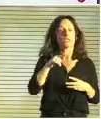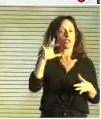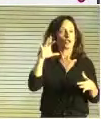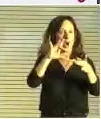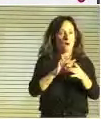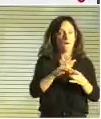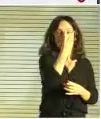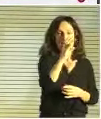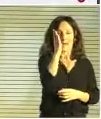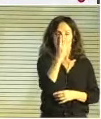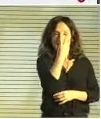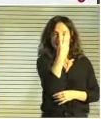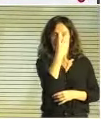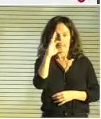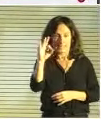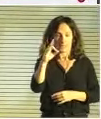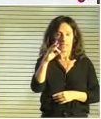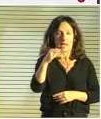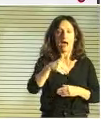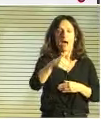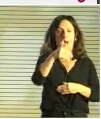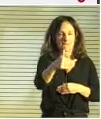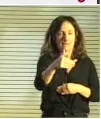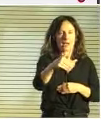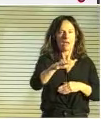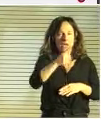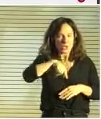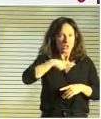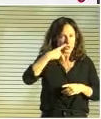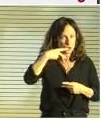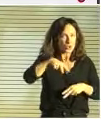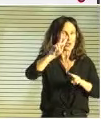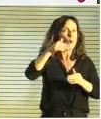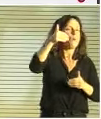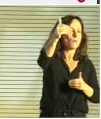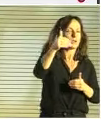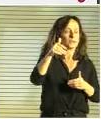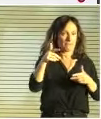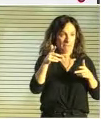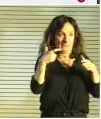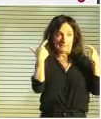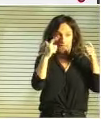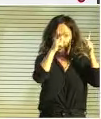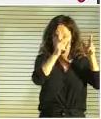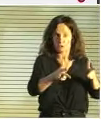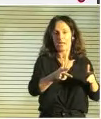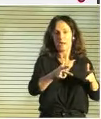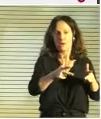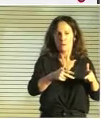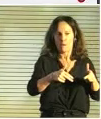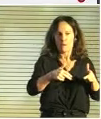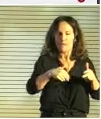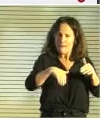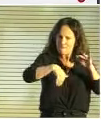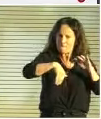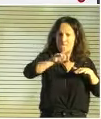Our ambition is also higher for the hotel business. Our ambition for the hotel business is to get the 100% target